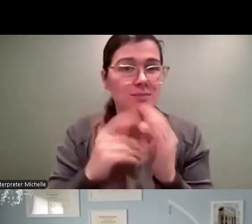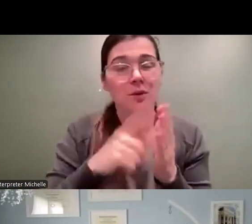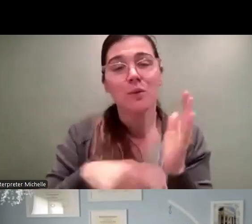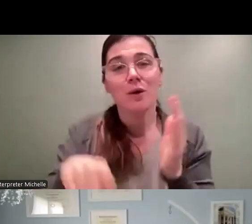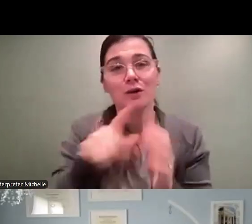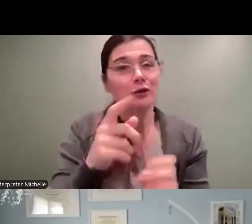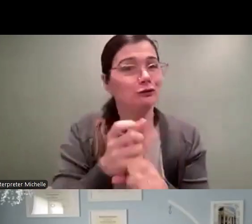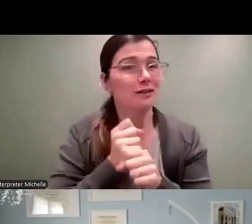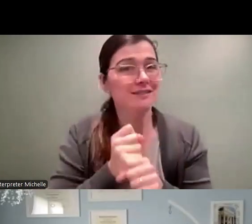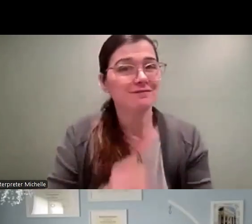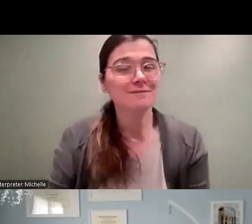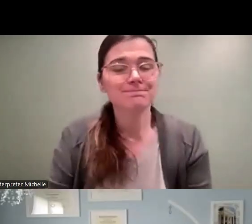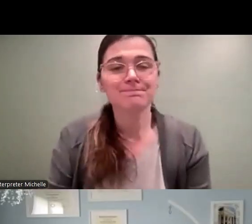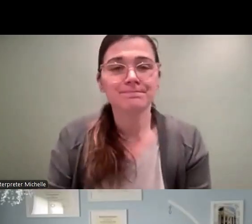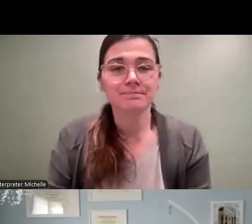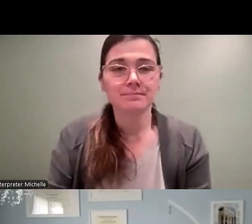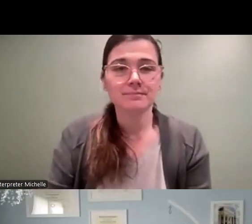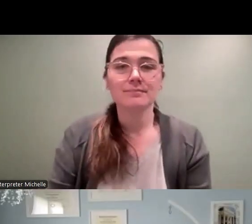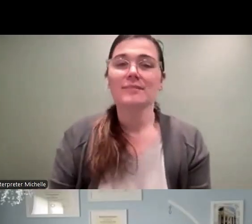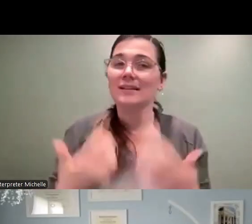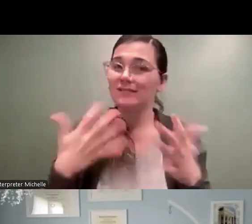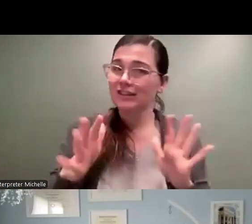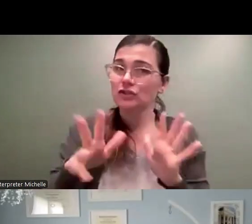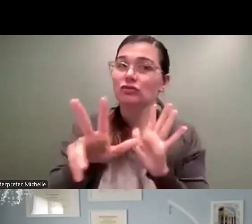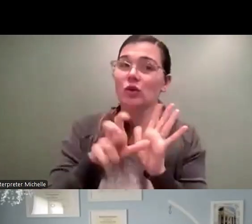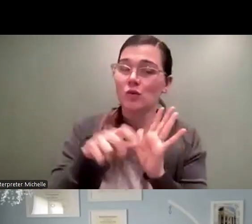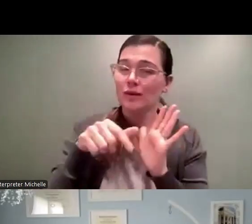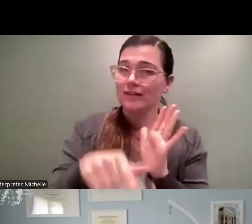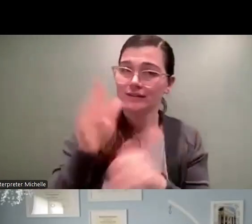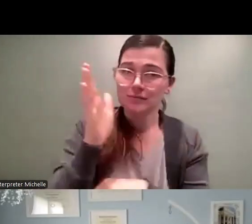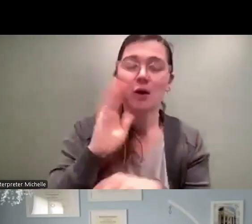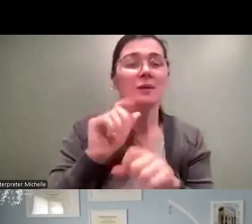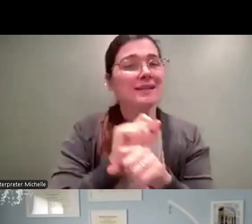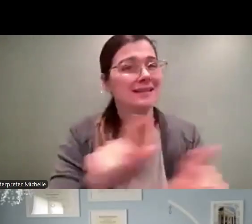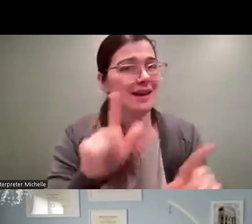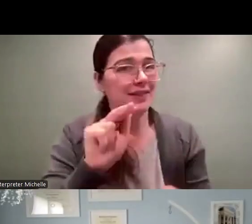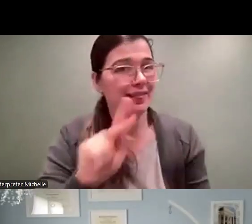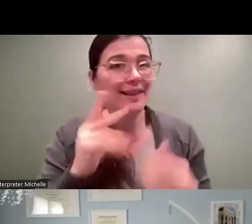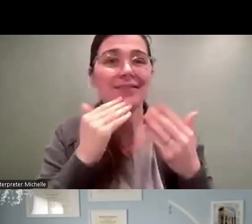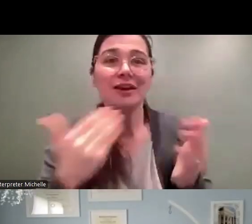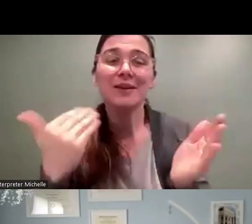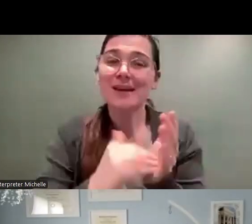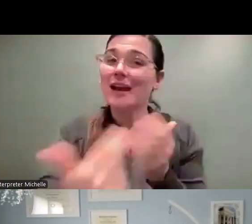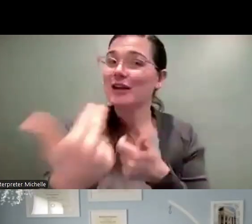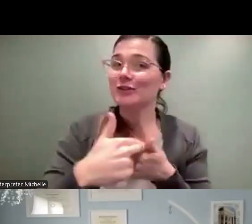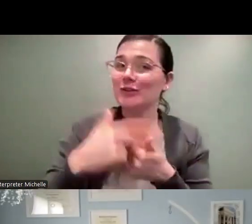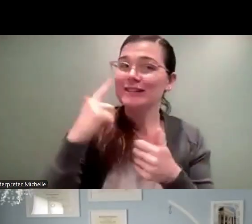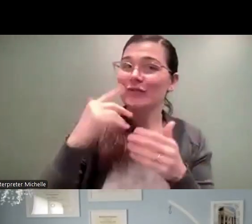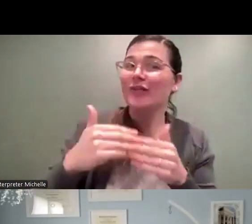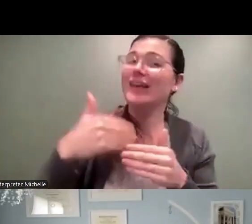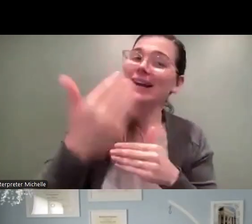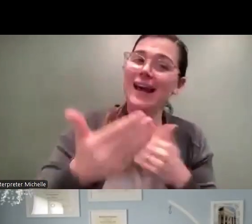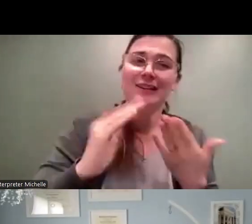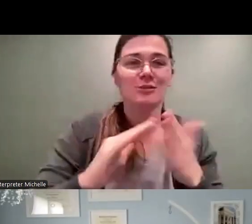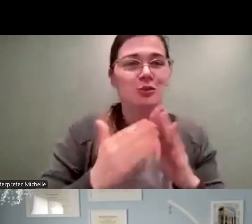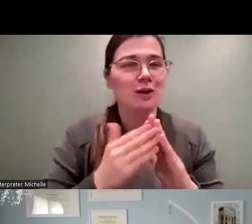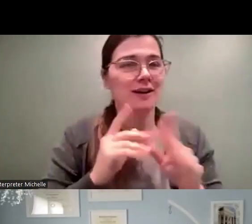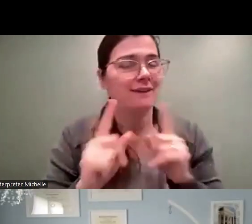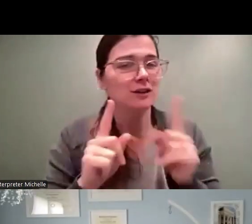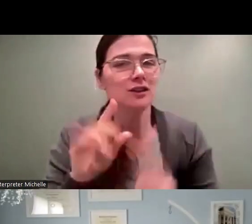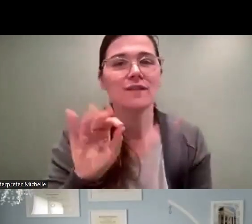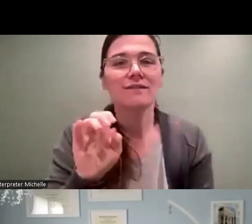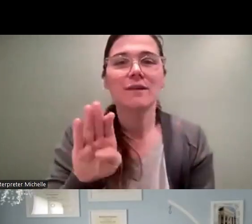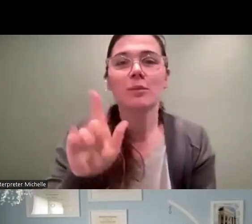today. It has been recorded. I will send out the link. Thank you again, and make sure you join us for our next community conversation on February